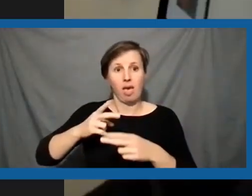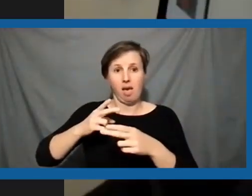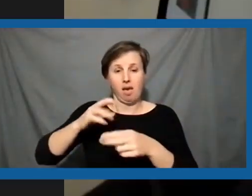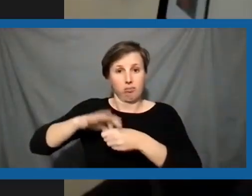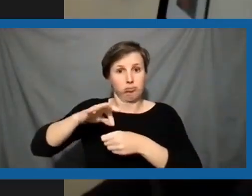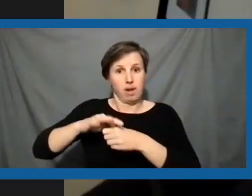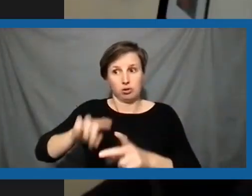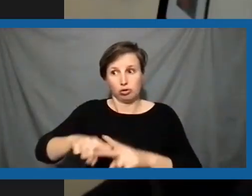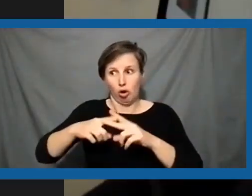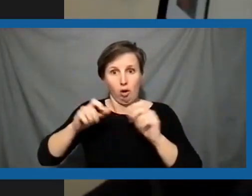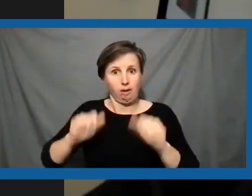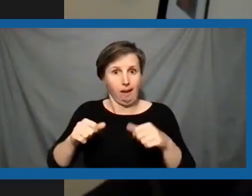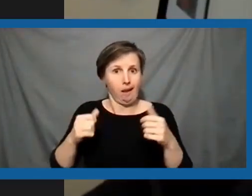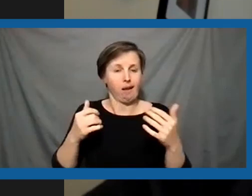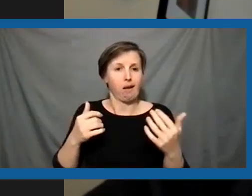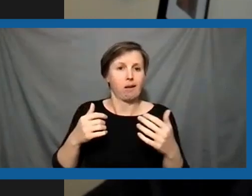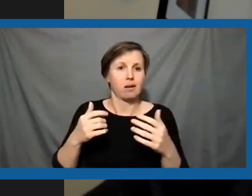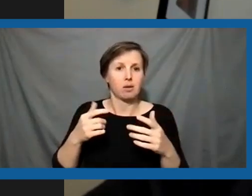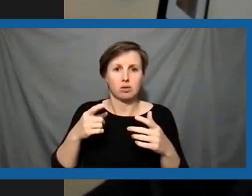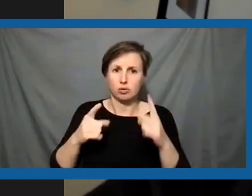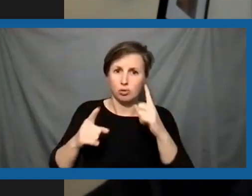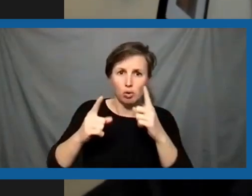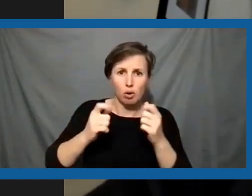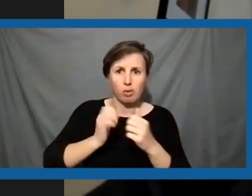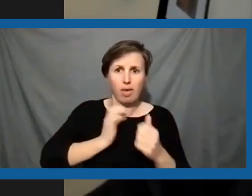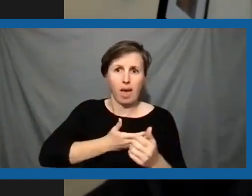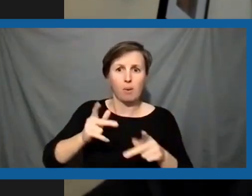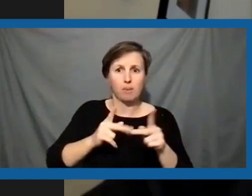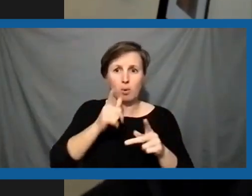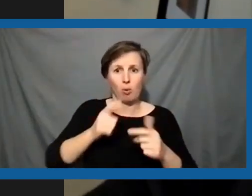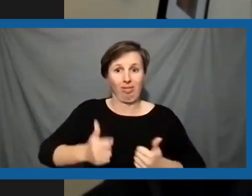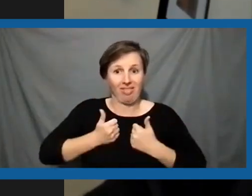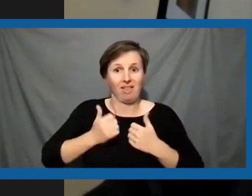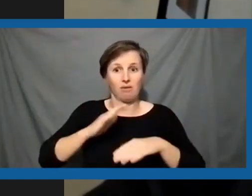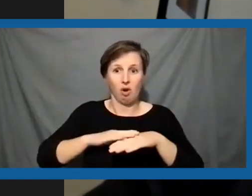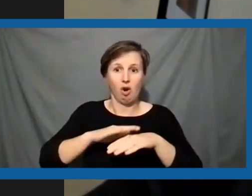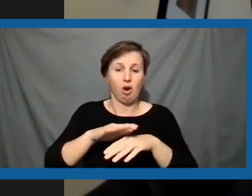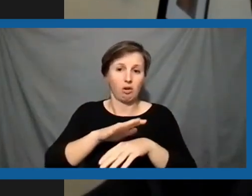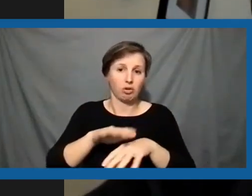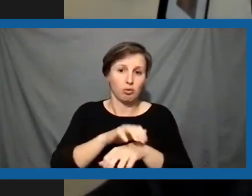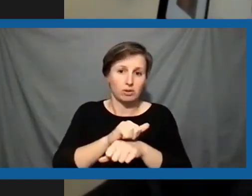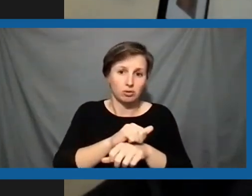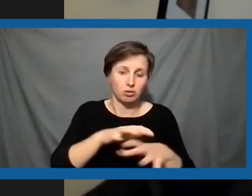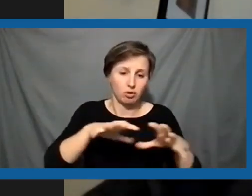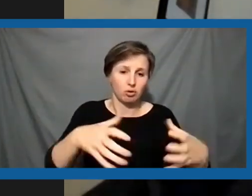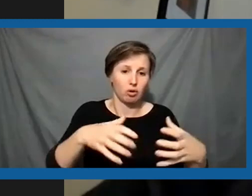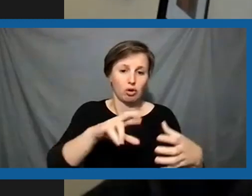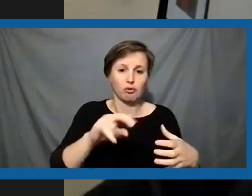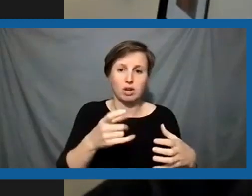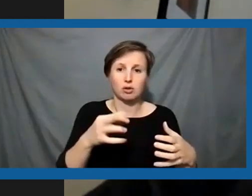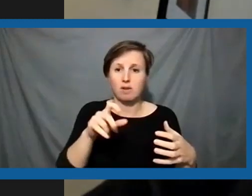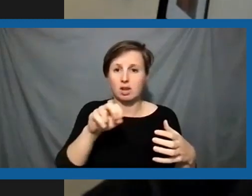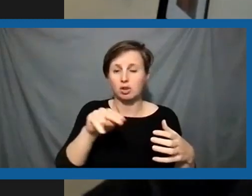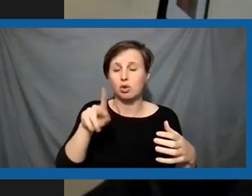that, it needs to be taught to our people on the reservation. And so I think you'll get an